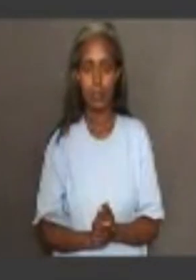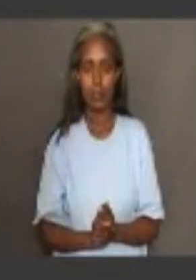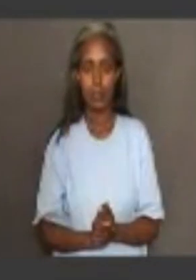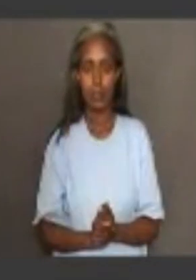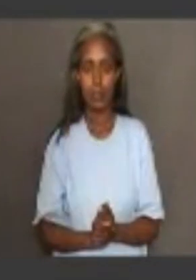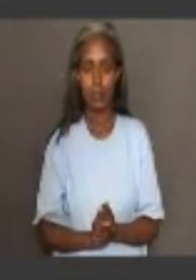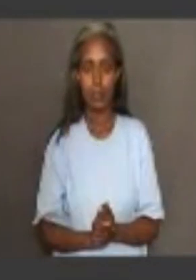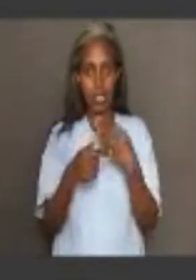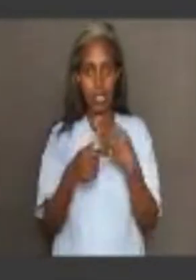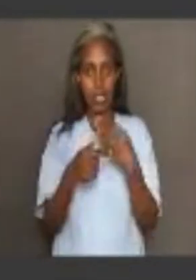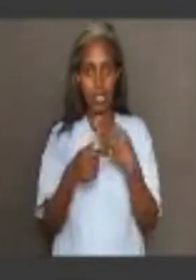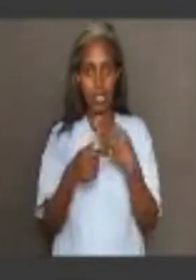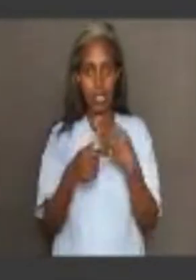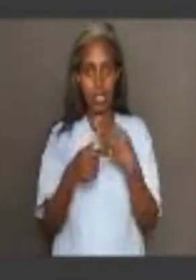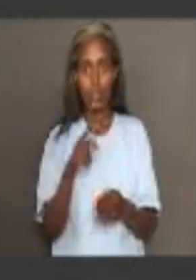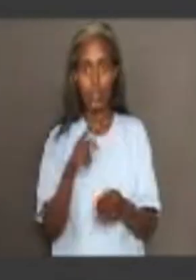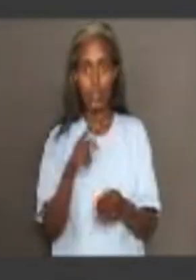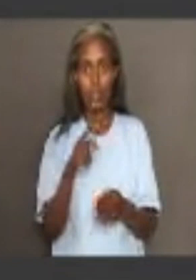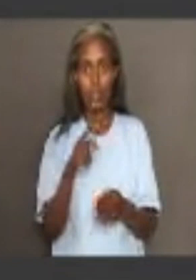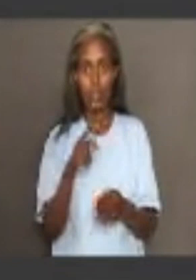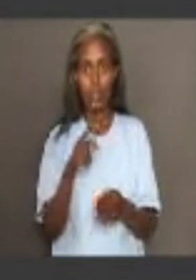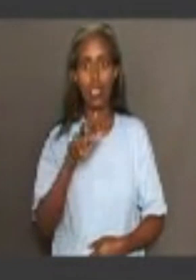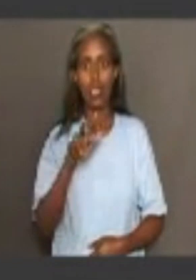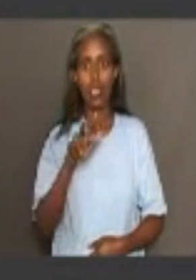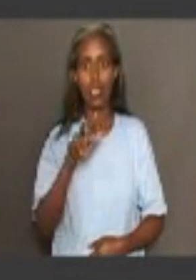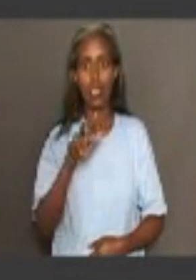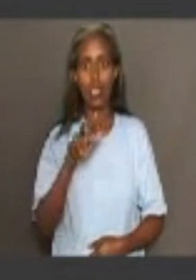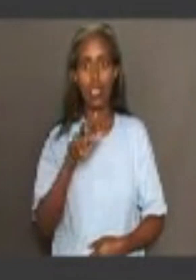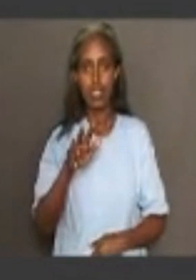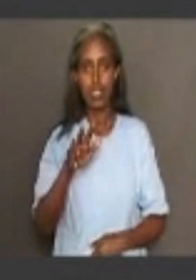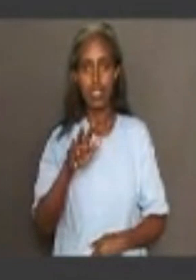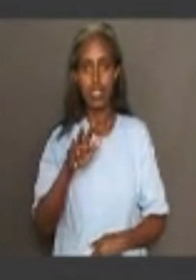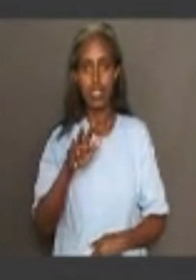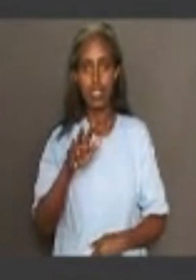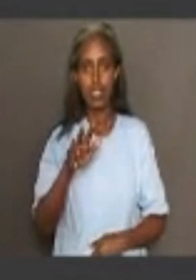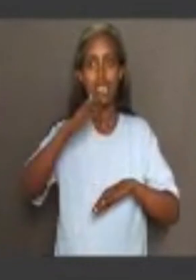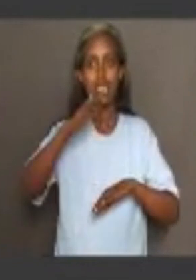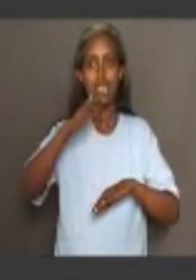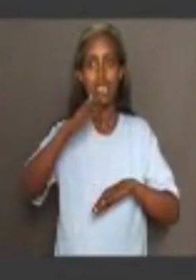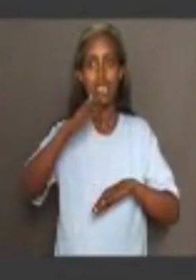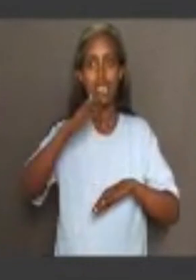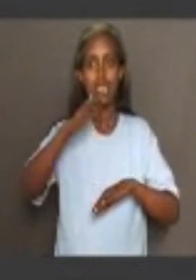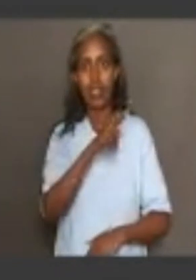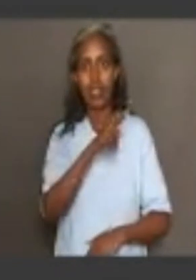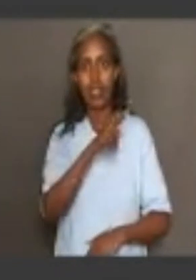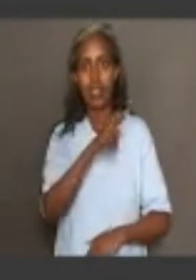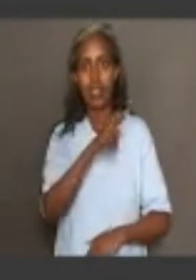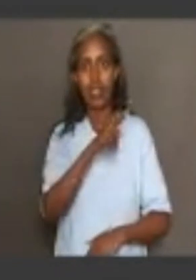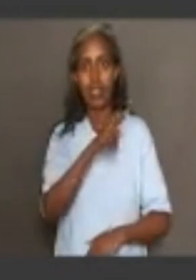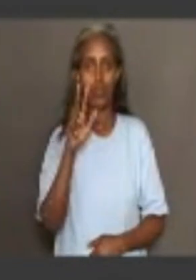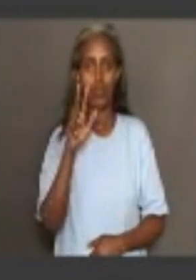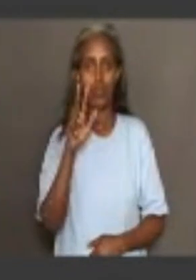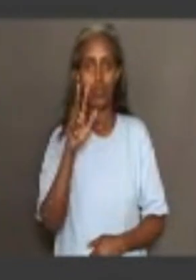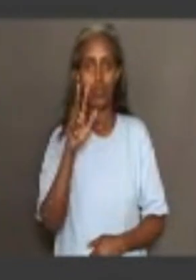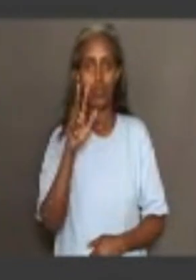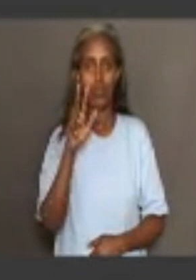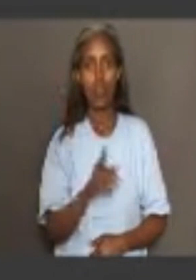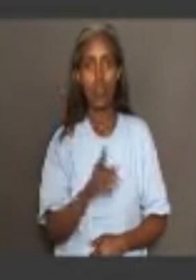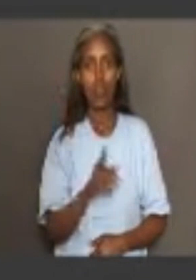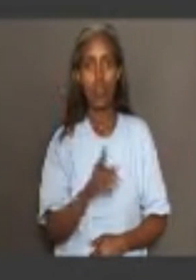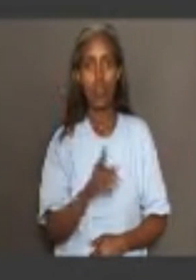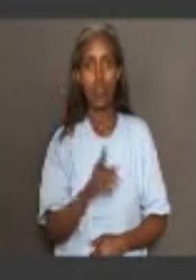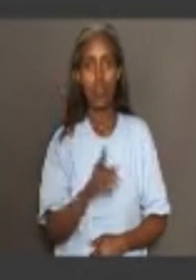Therefore, 2 over 3 is greater than the square root of 3 over 6.